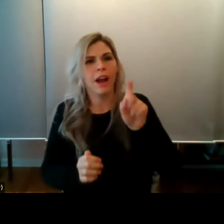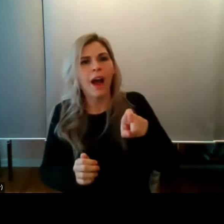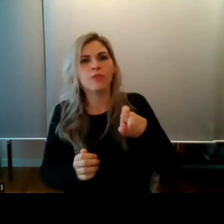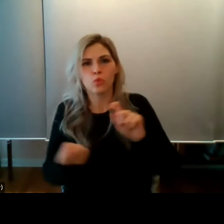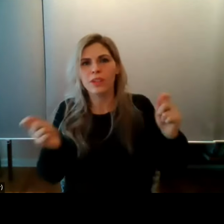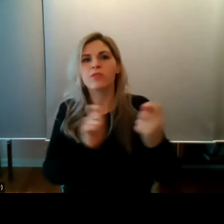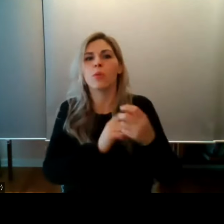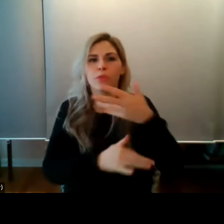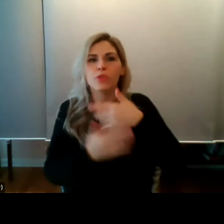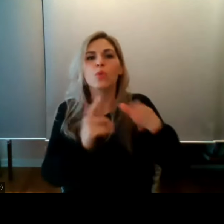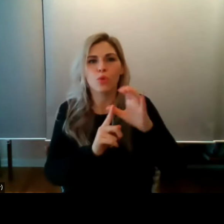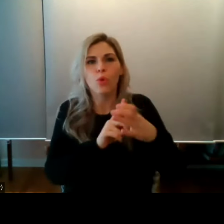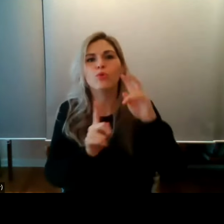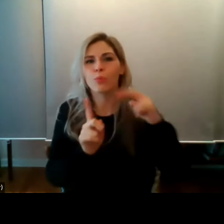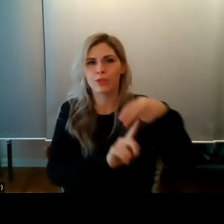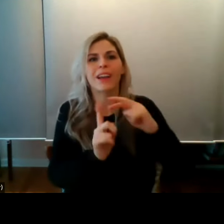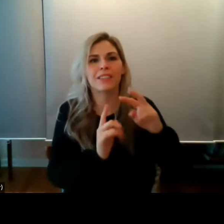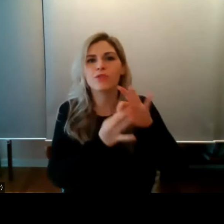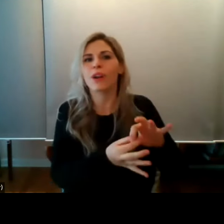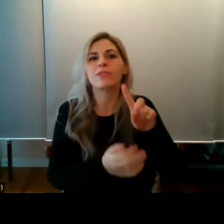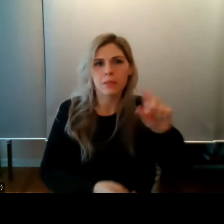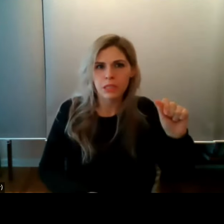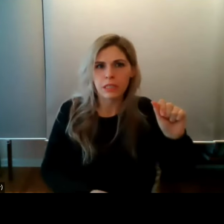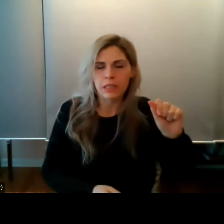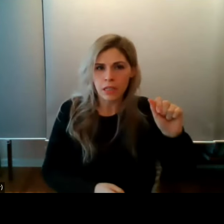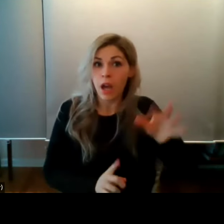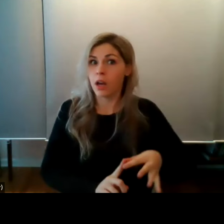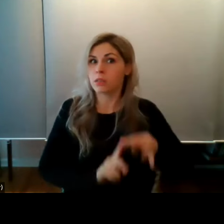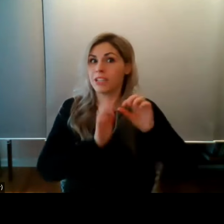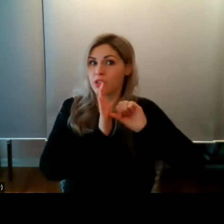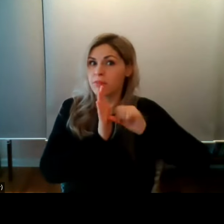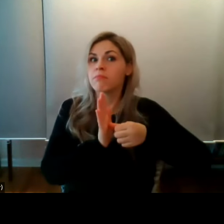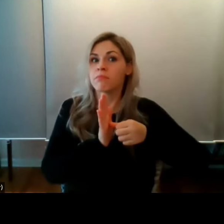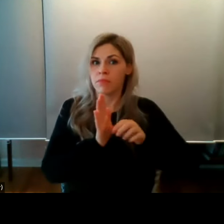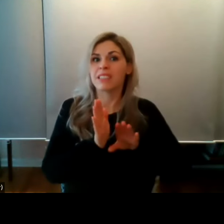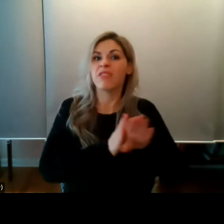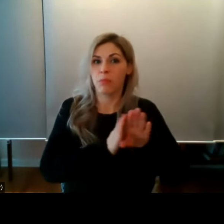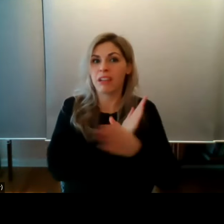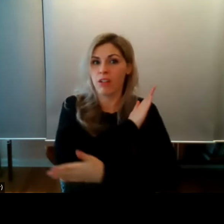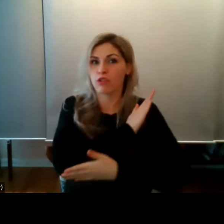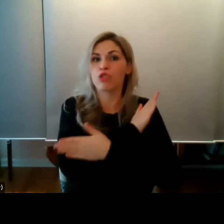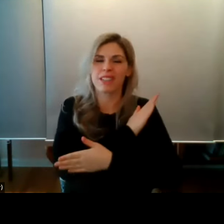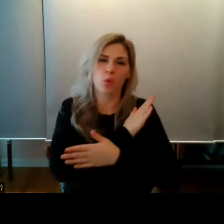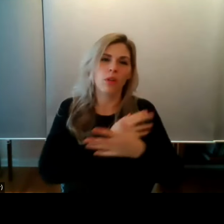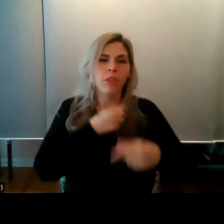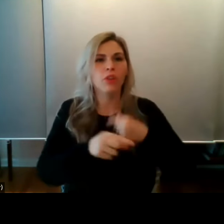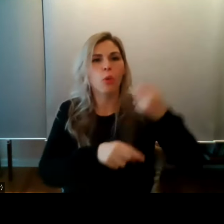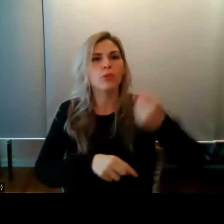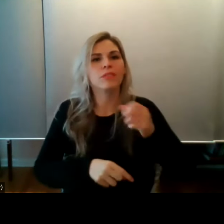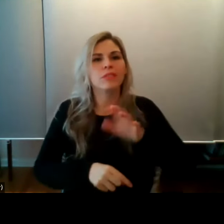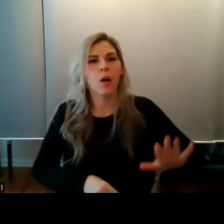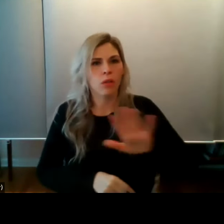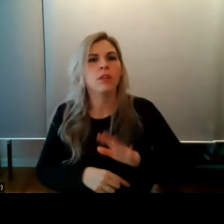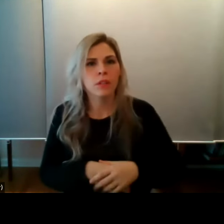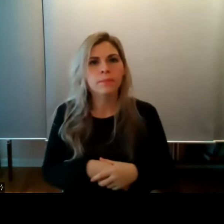sociocultural perspective about disability, especially in developing countries or in the global south.